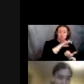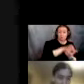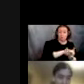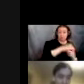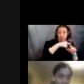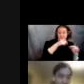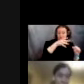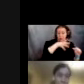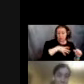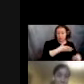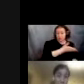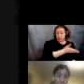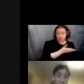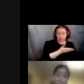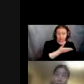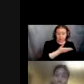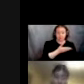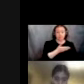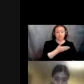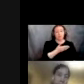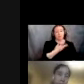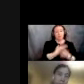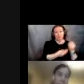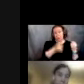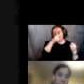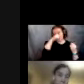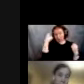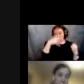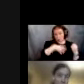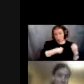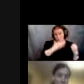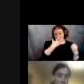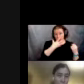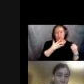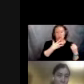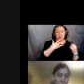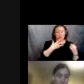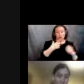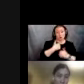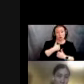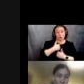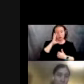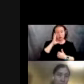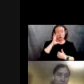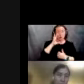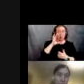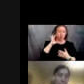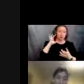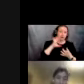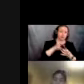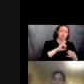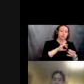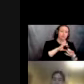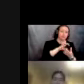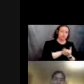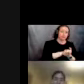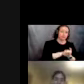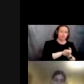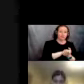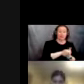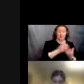well. Both Black and white soldiers would form relationships. And there were many, many, many,